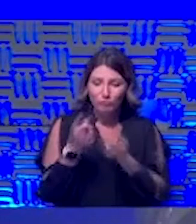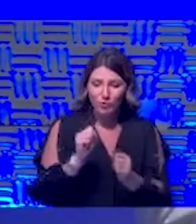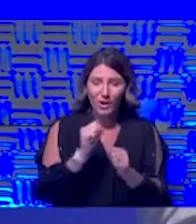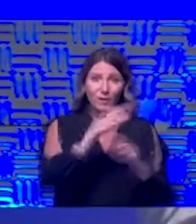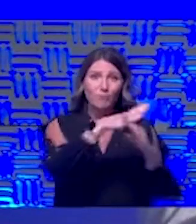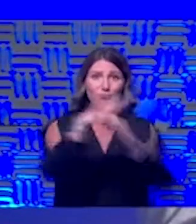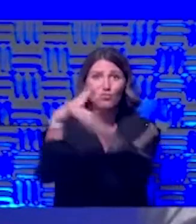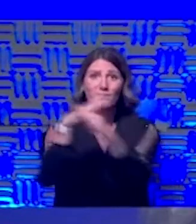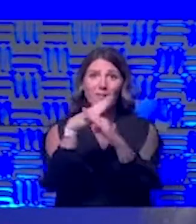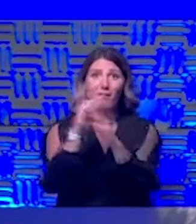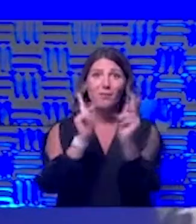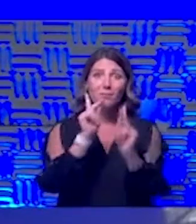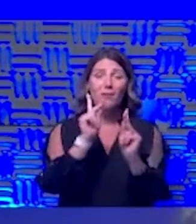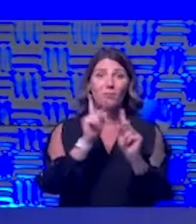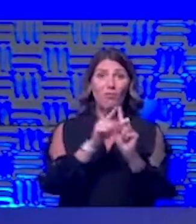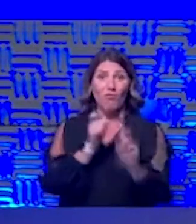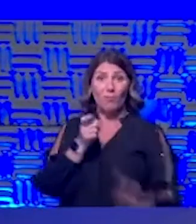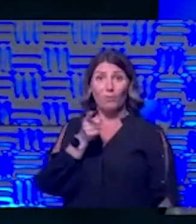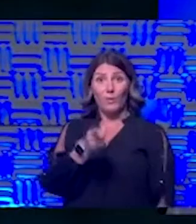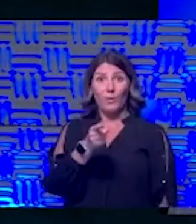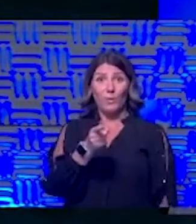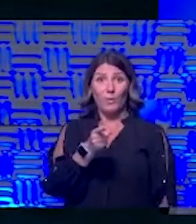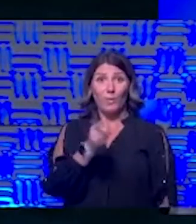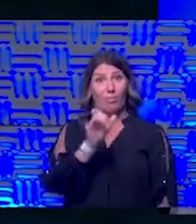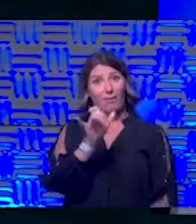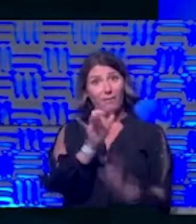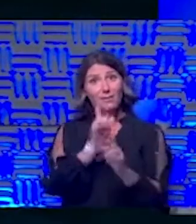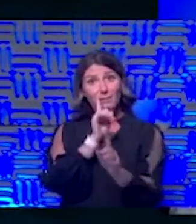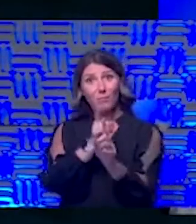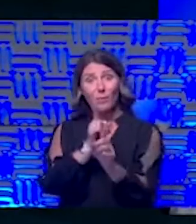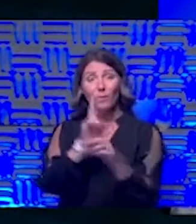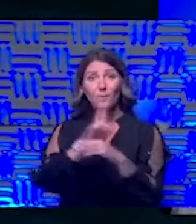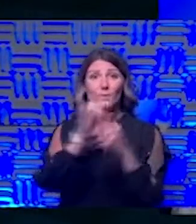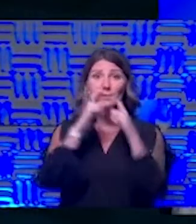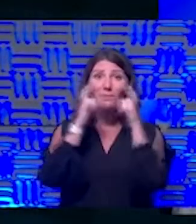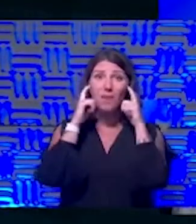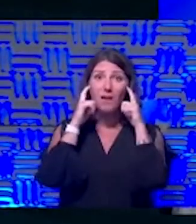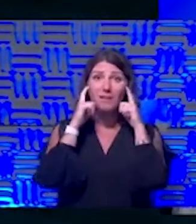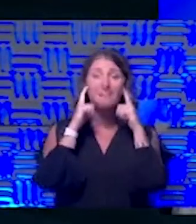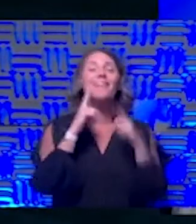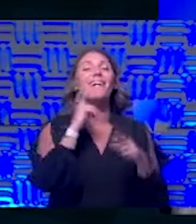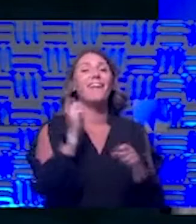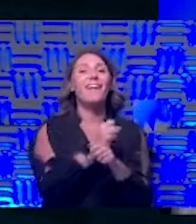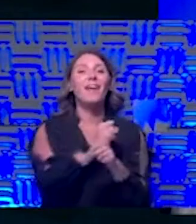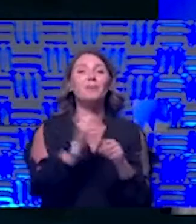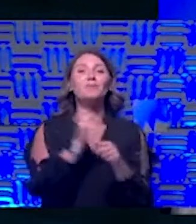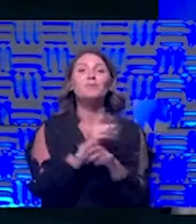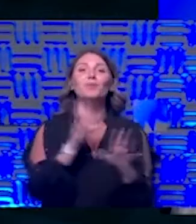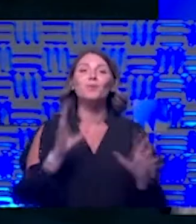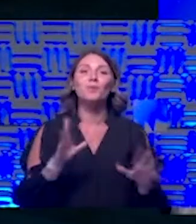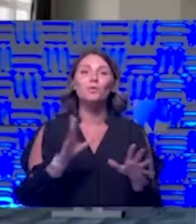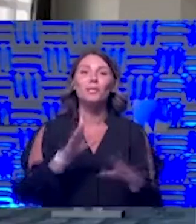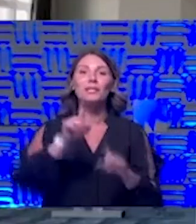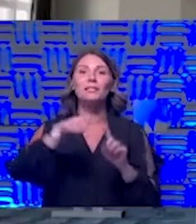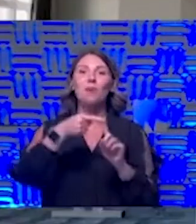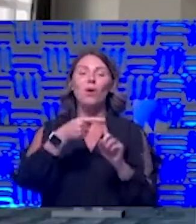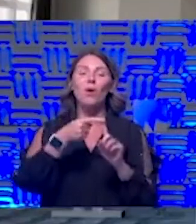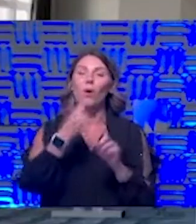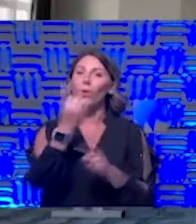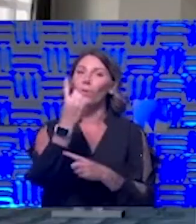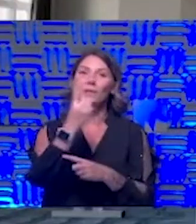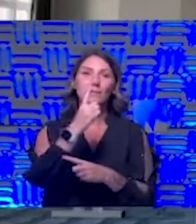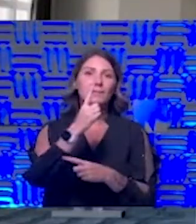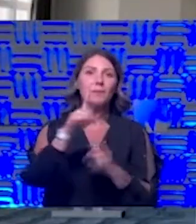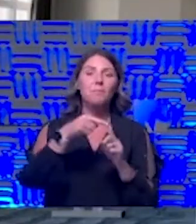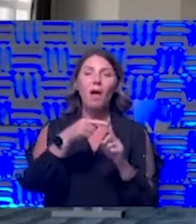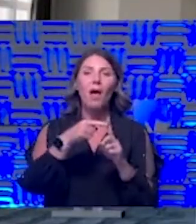else from you. That's really the key to wearing that mask, right? Yeah, absolutely. It's always about source control, because we don't know